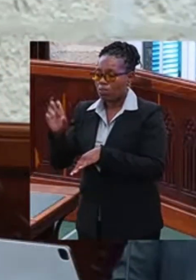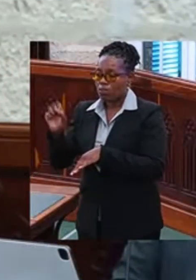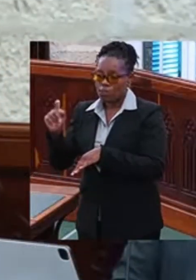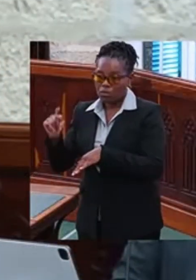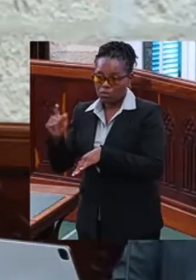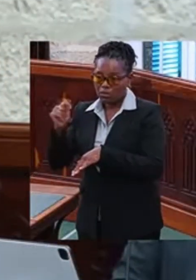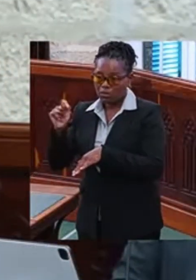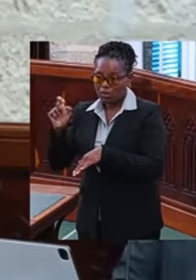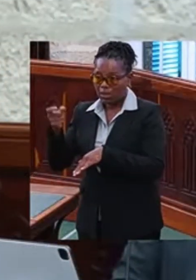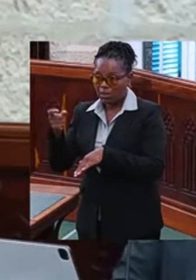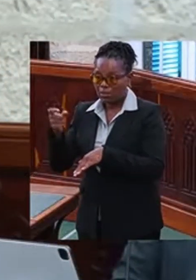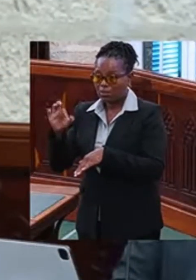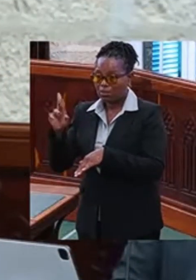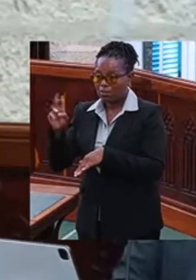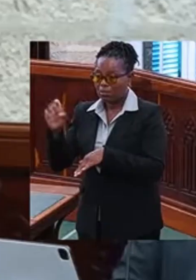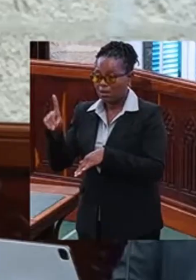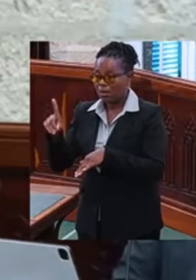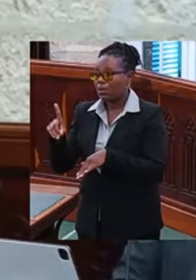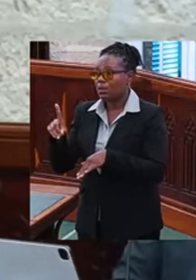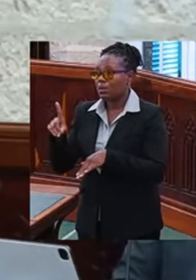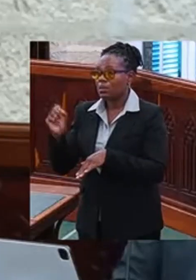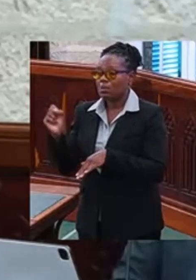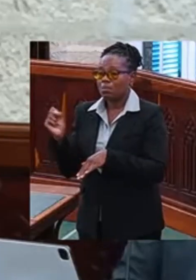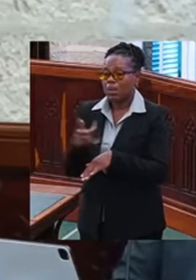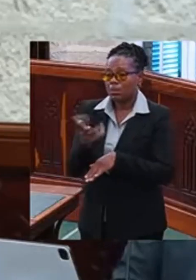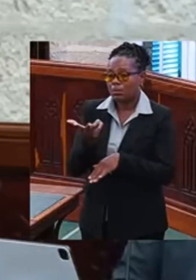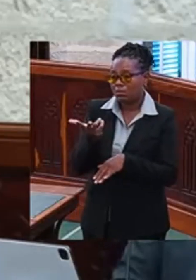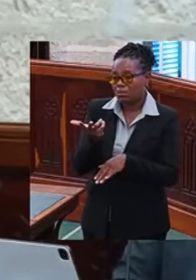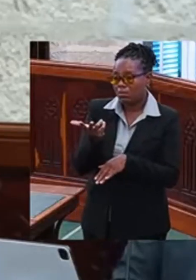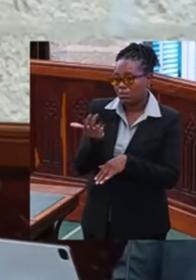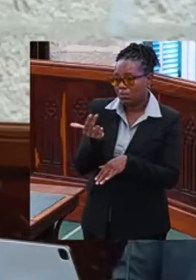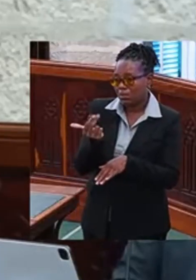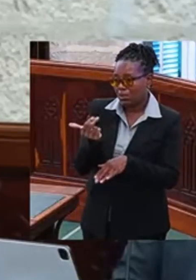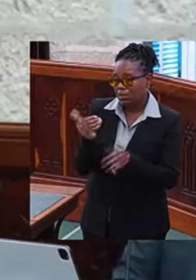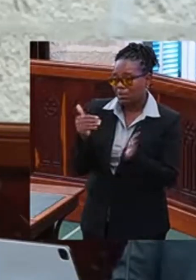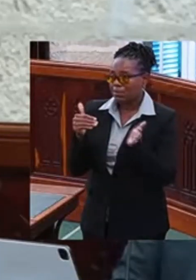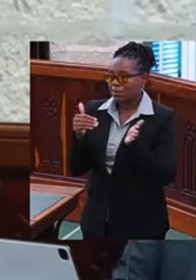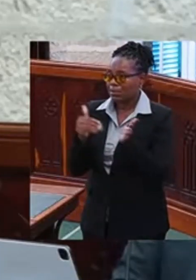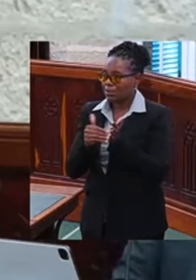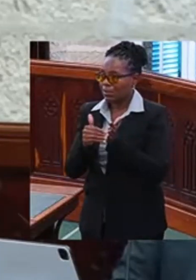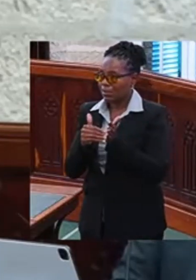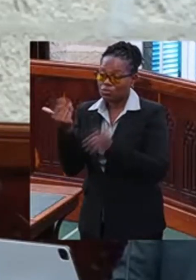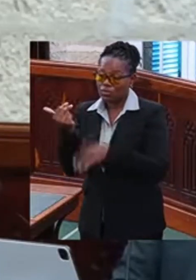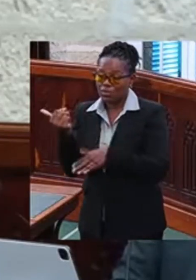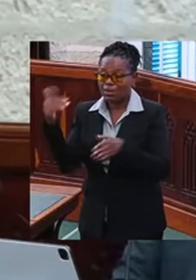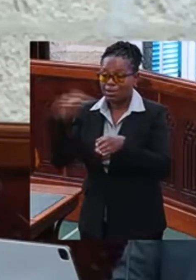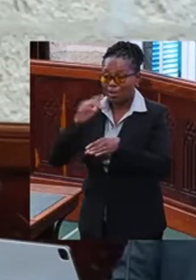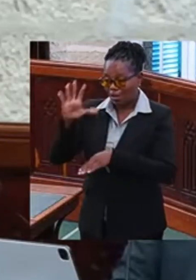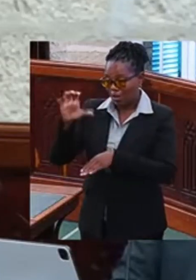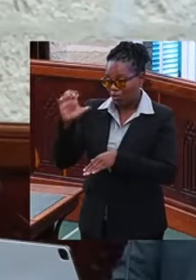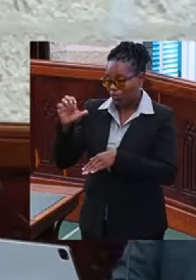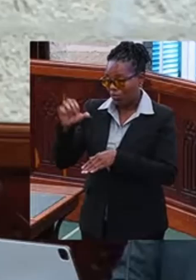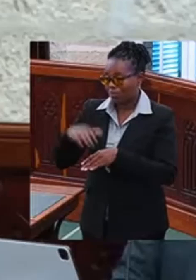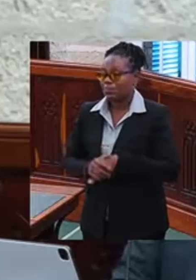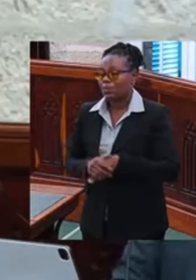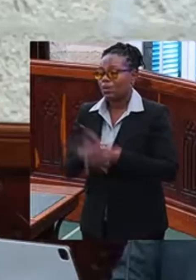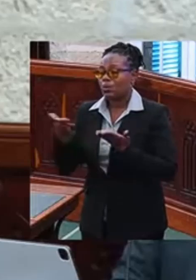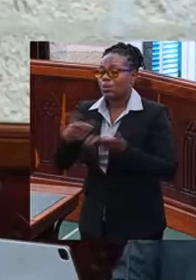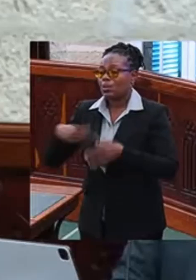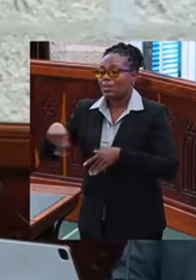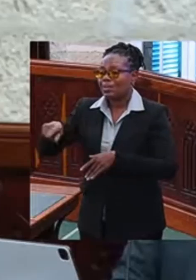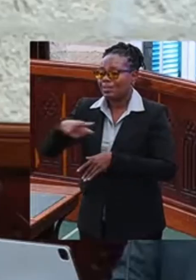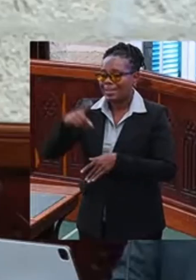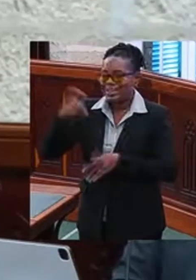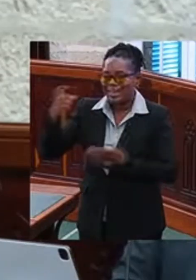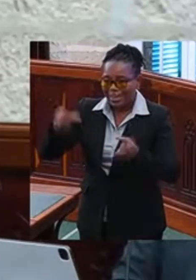the country's finances. Each budgetary proposal or measure has a financial consequence or impact that